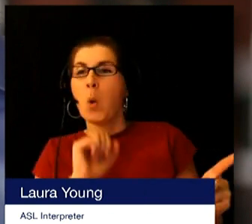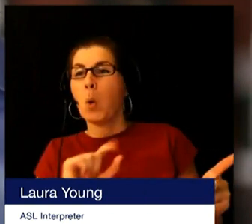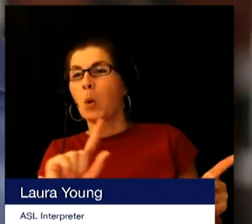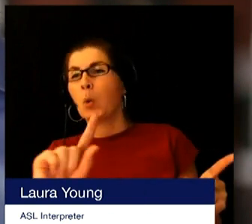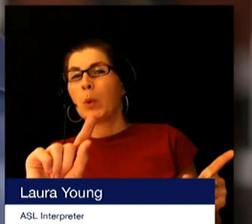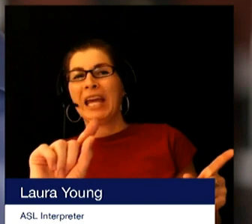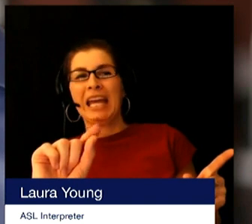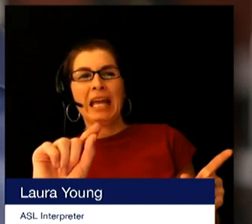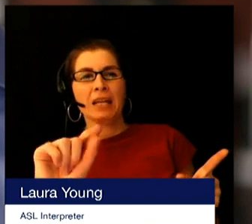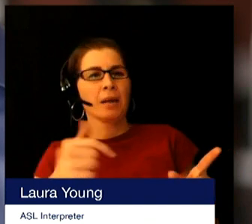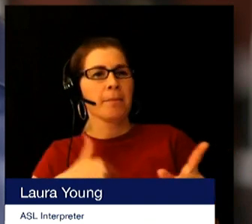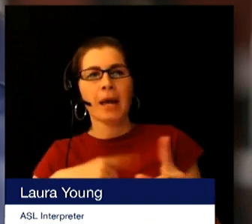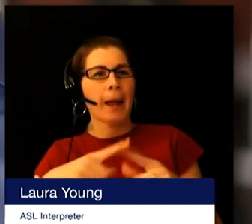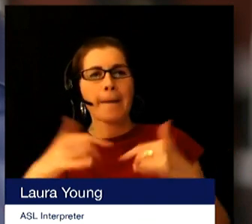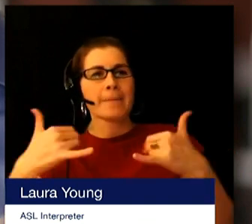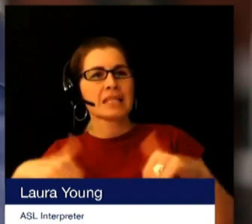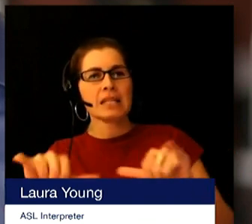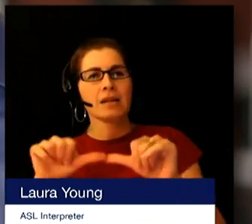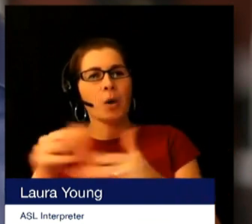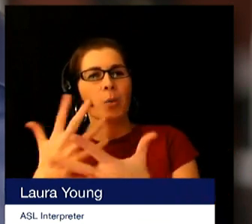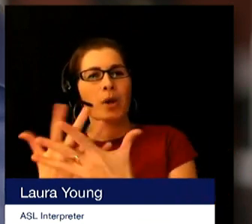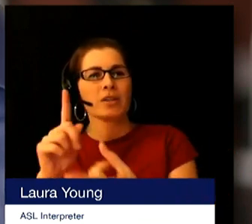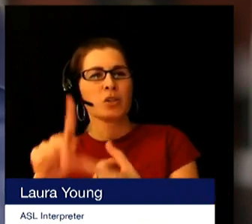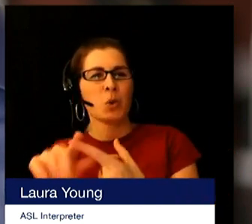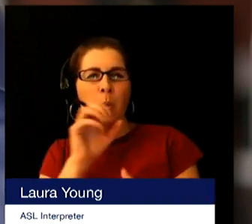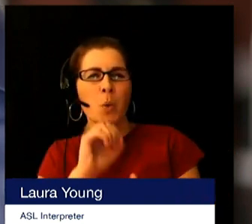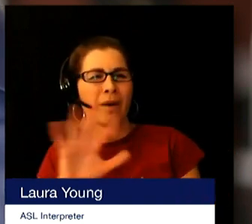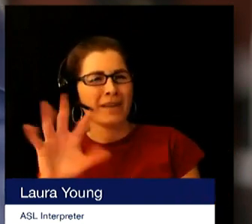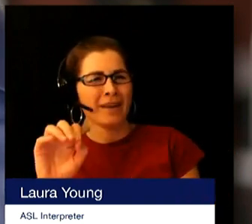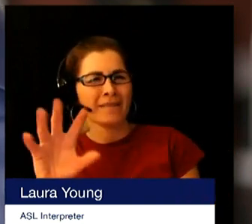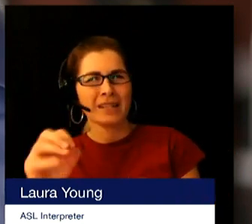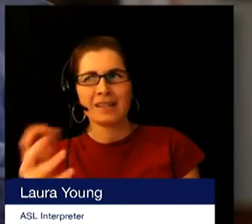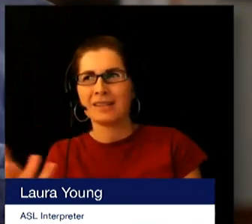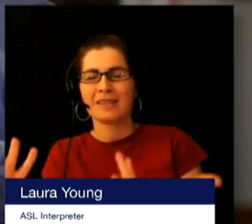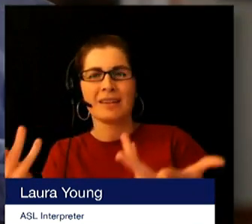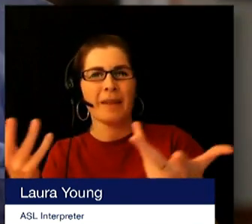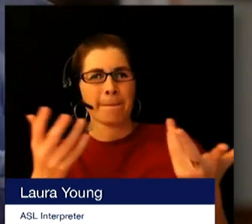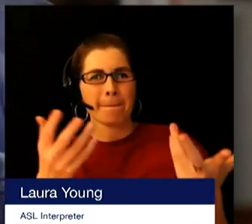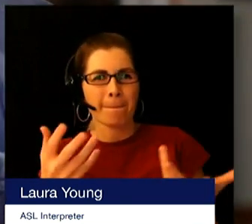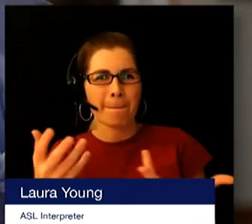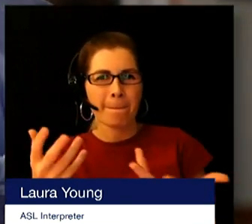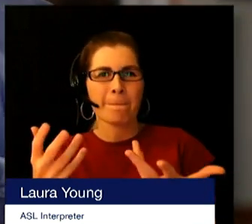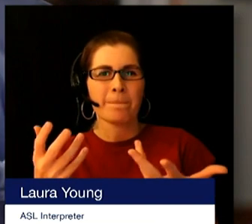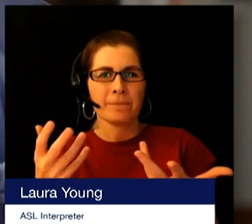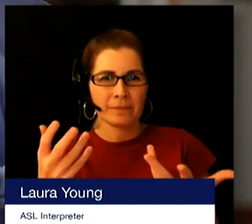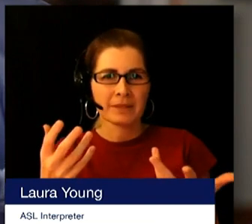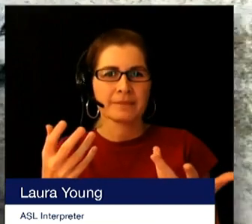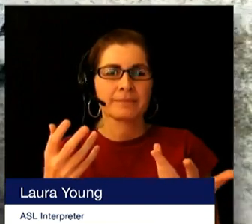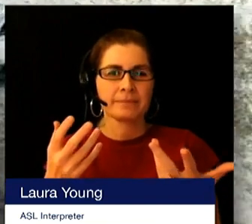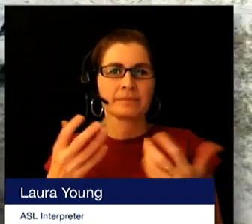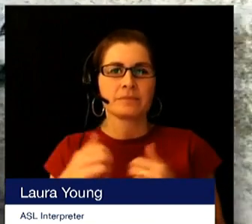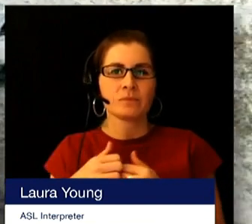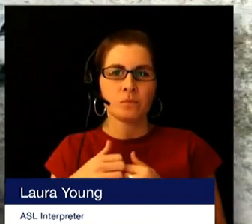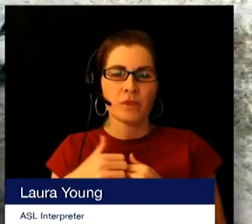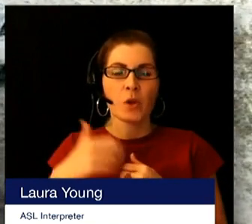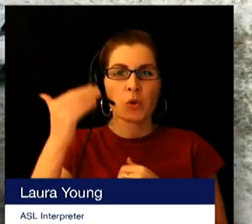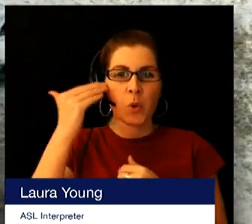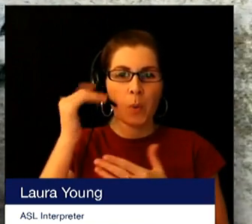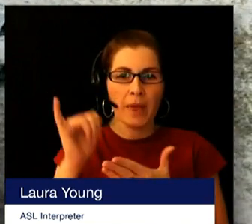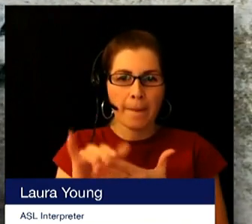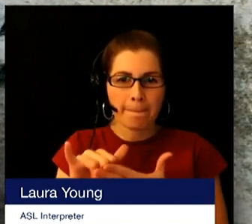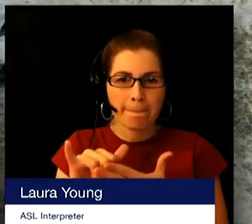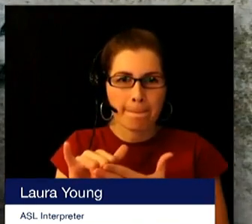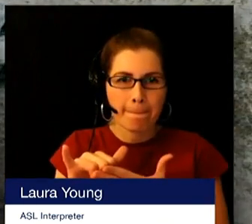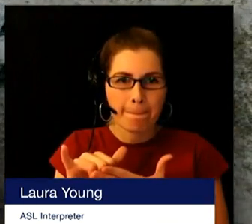age of 40 or 50, 60, and there is no mechanism that accounts for that. We know that a lot of individuals are serving these excessive